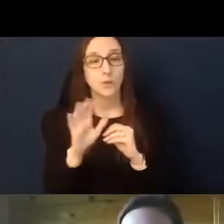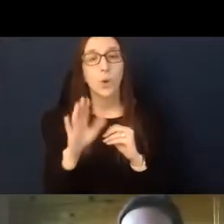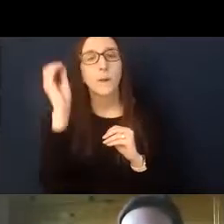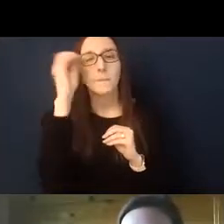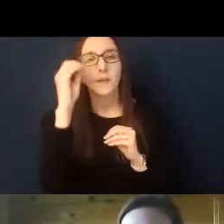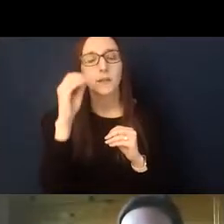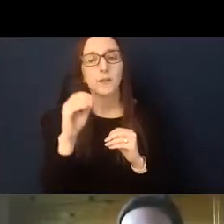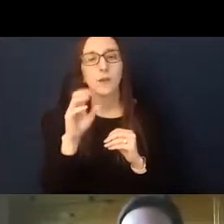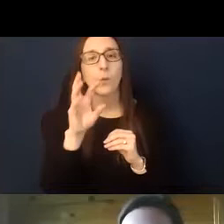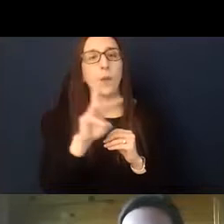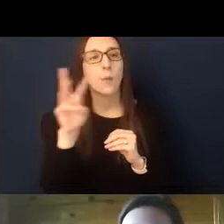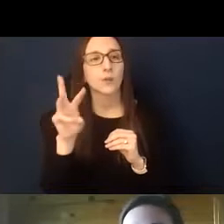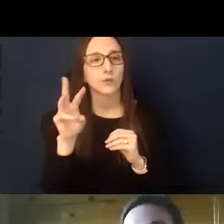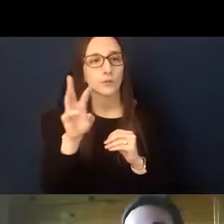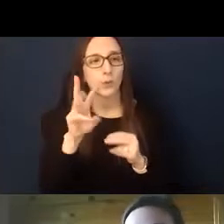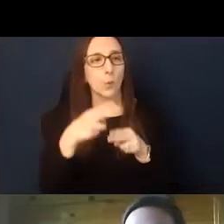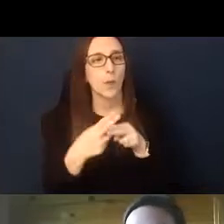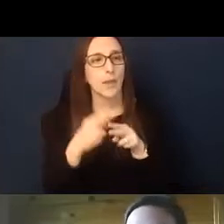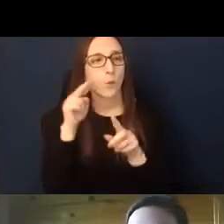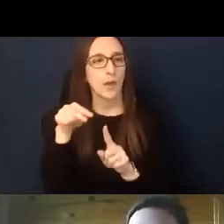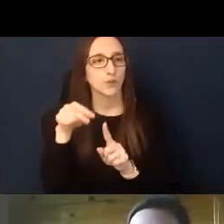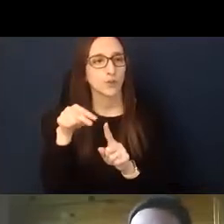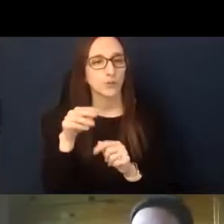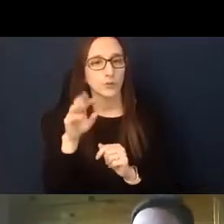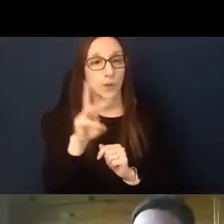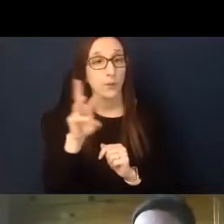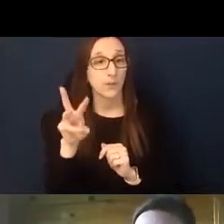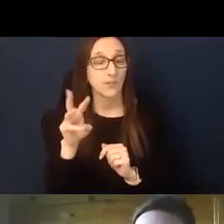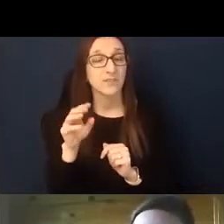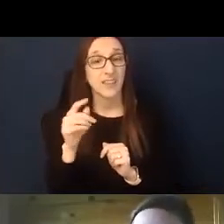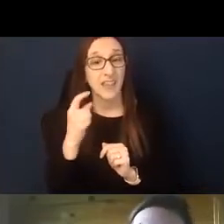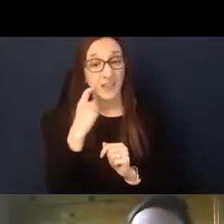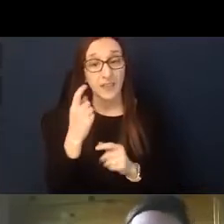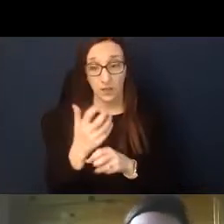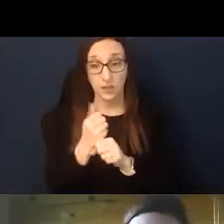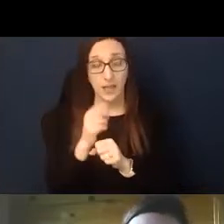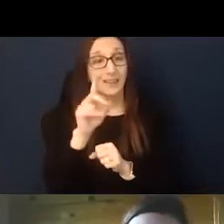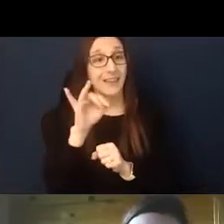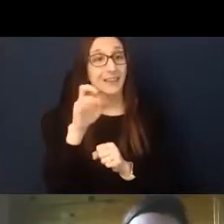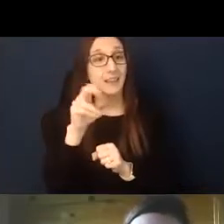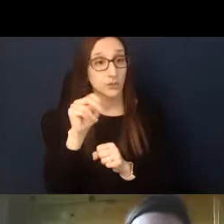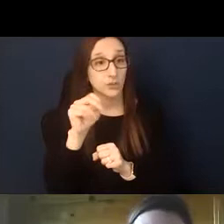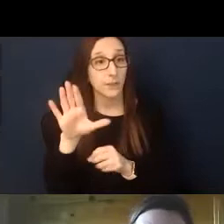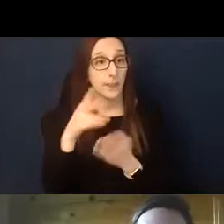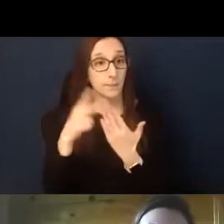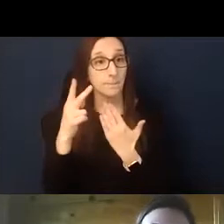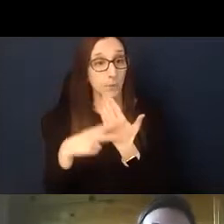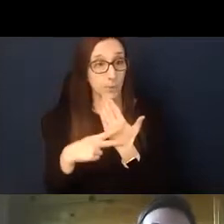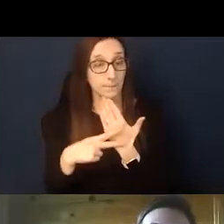on Weight Watchers? Weight Watchers actually just got a dietitian on their program.